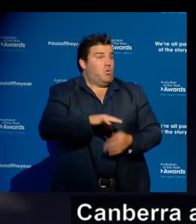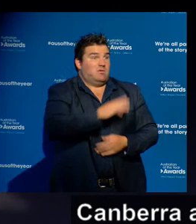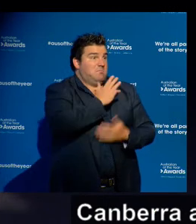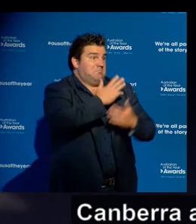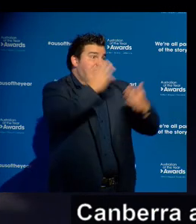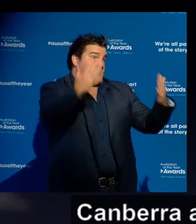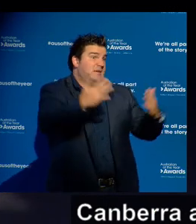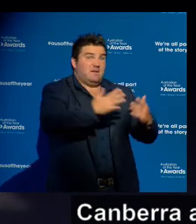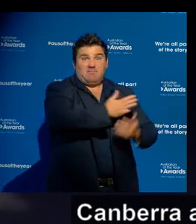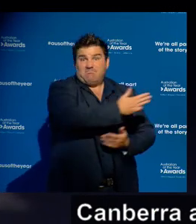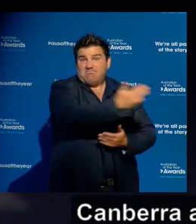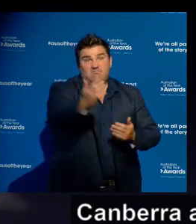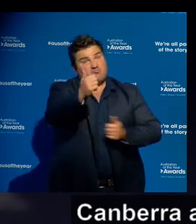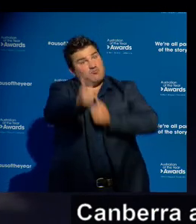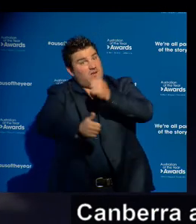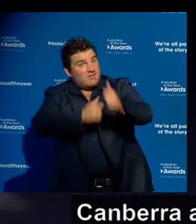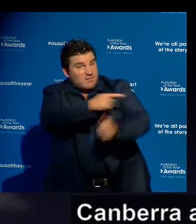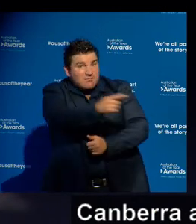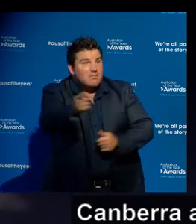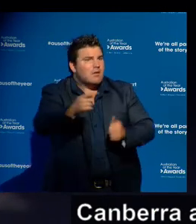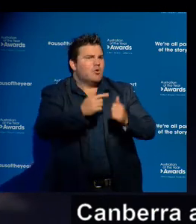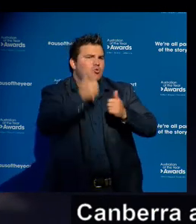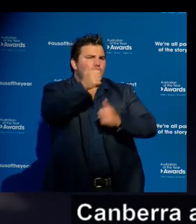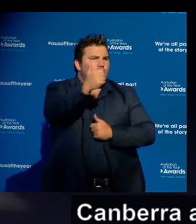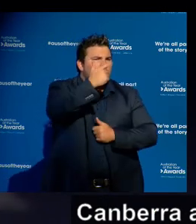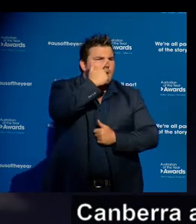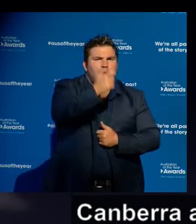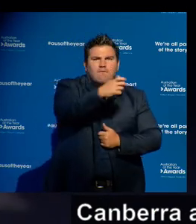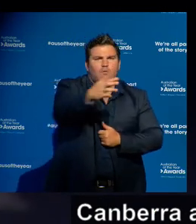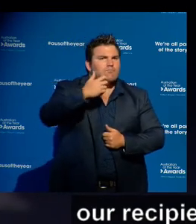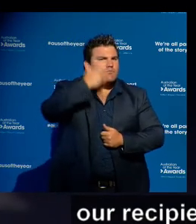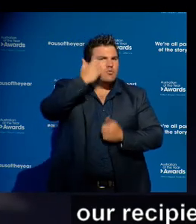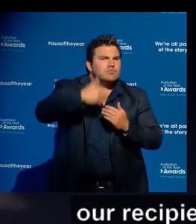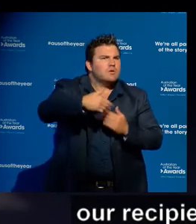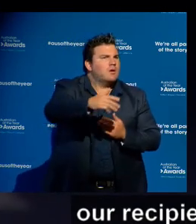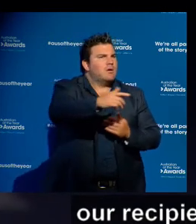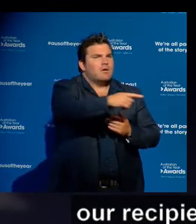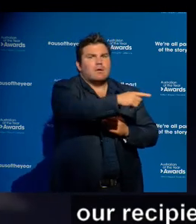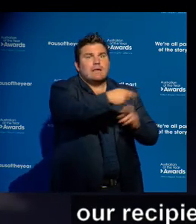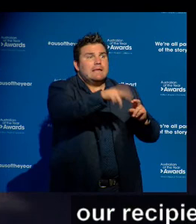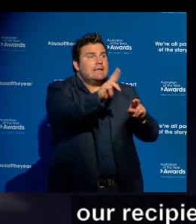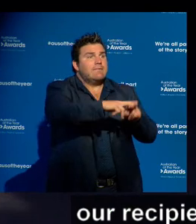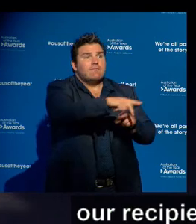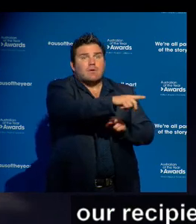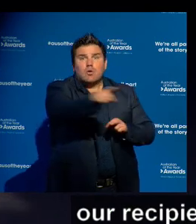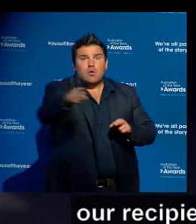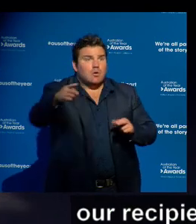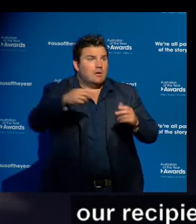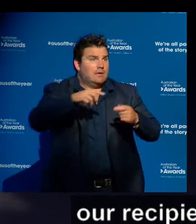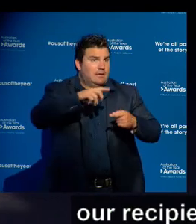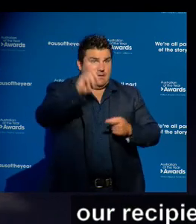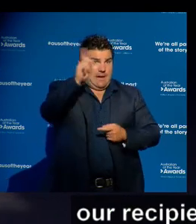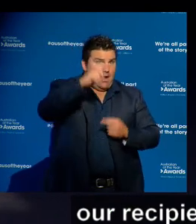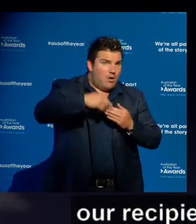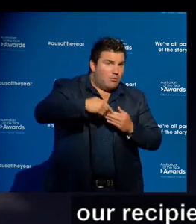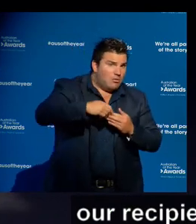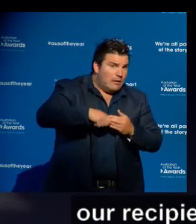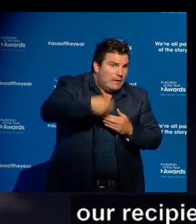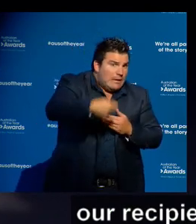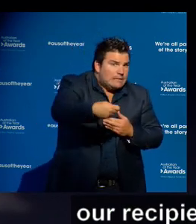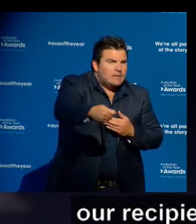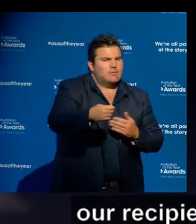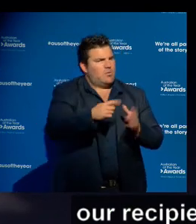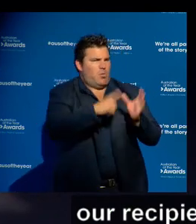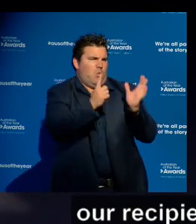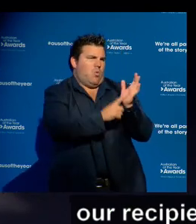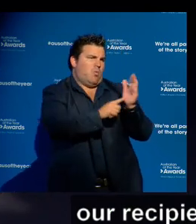every success in their future endeavours. To our recipients, we wish you all the best in the next step, the next stage